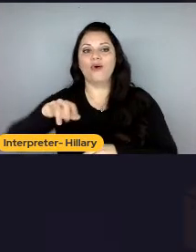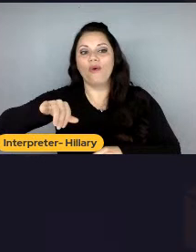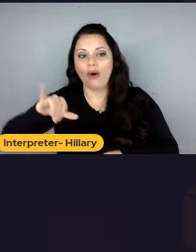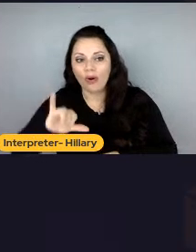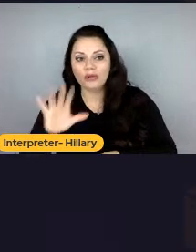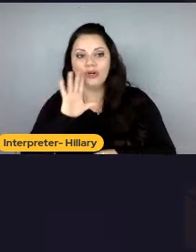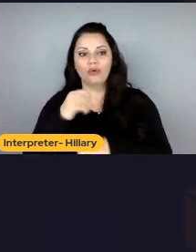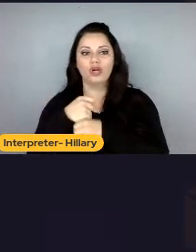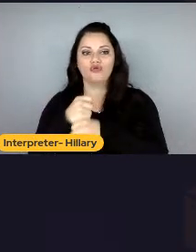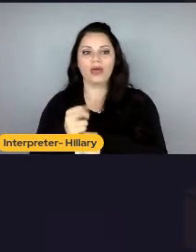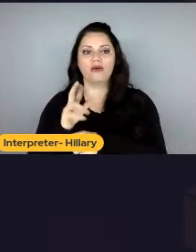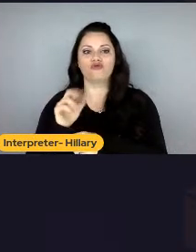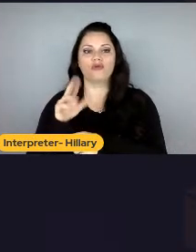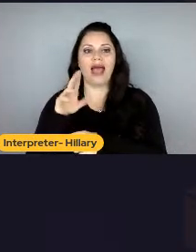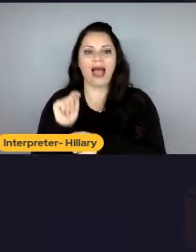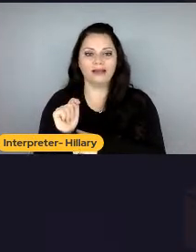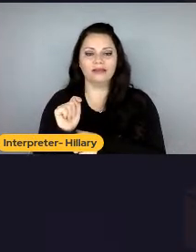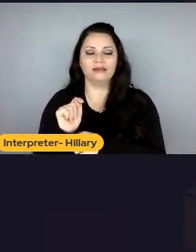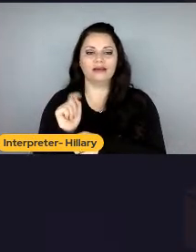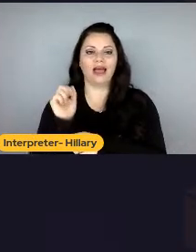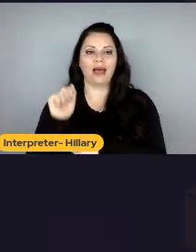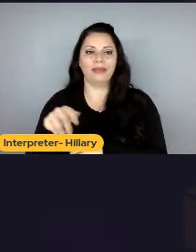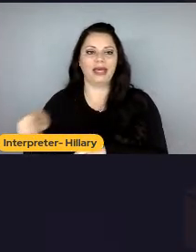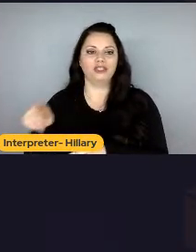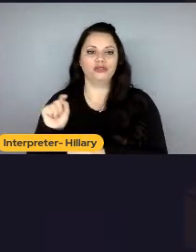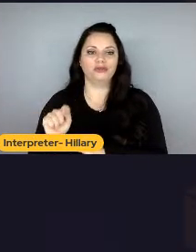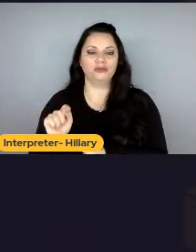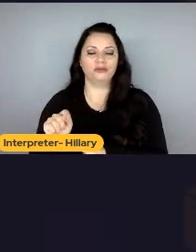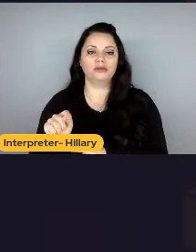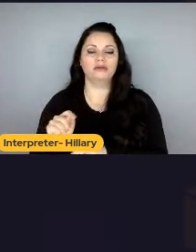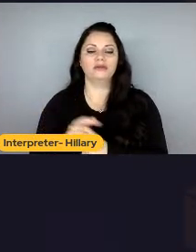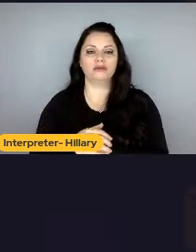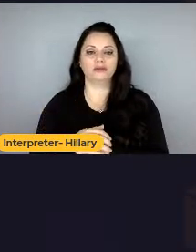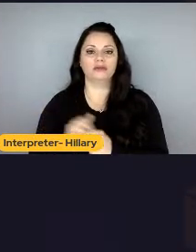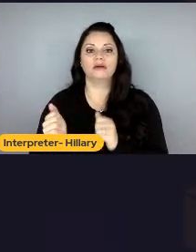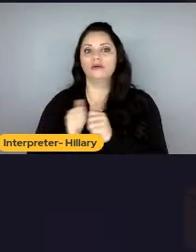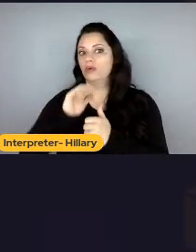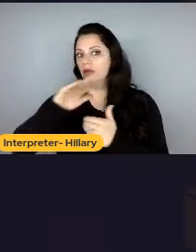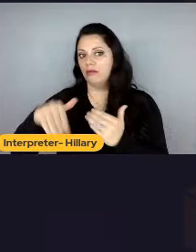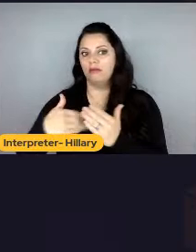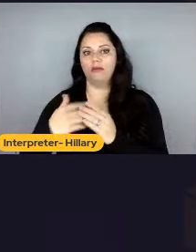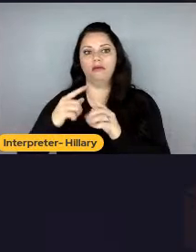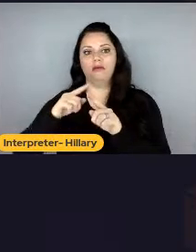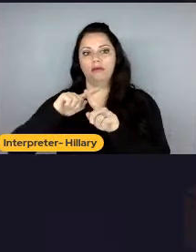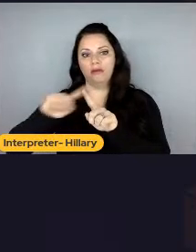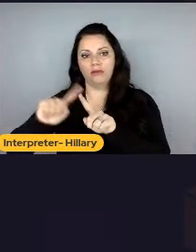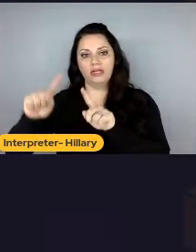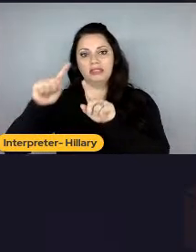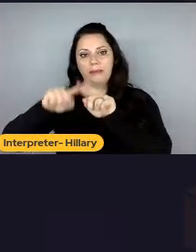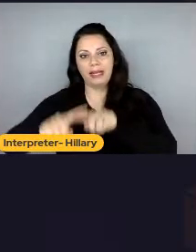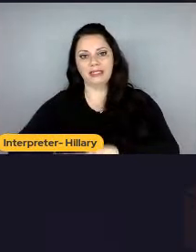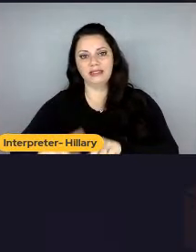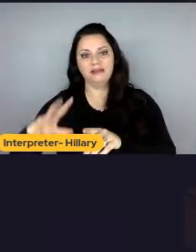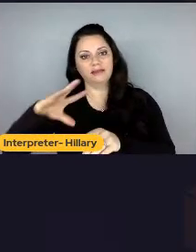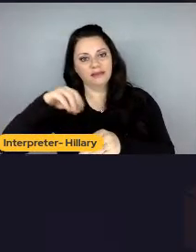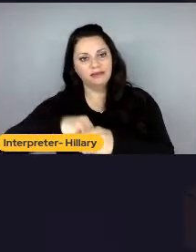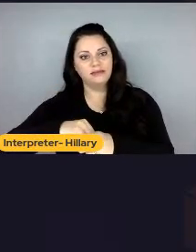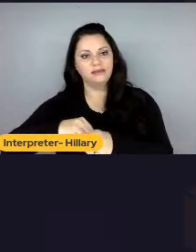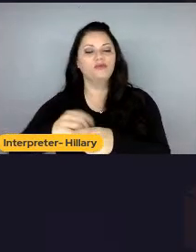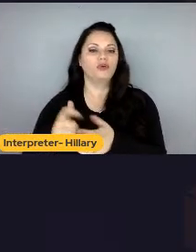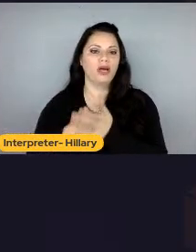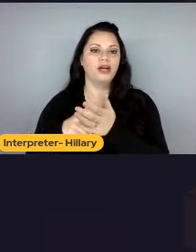a React application with all of the dependencies required to run